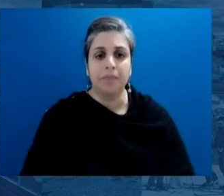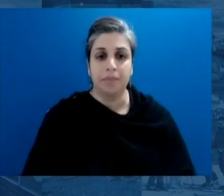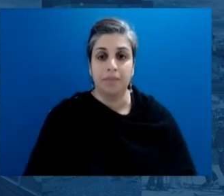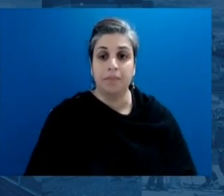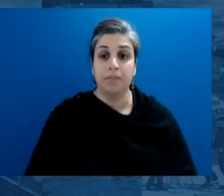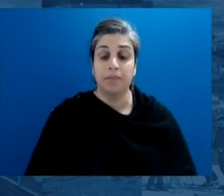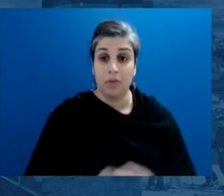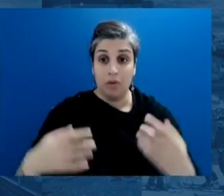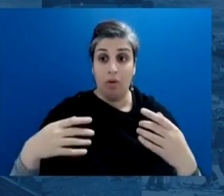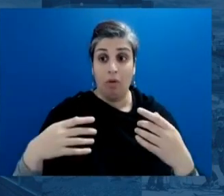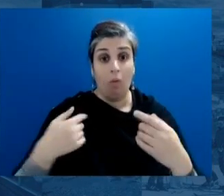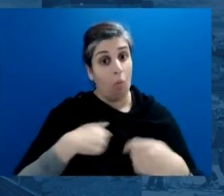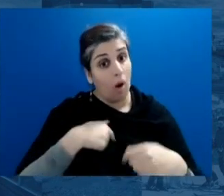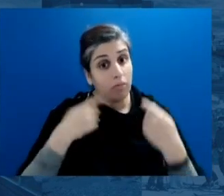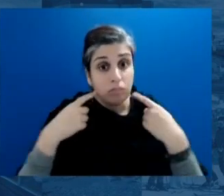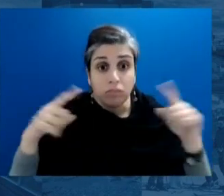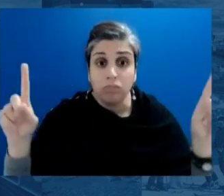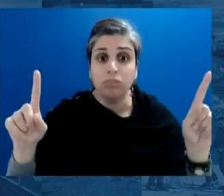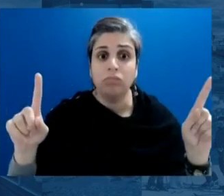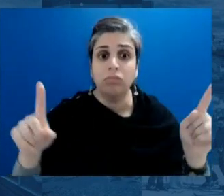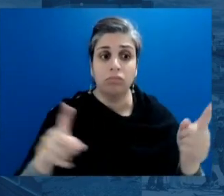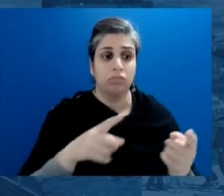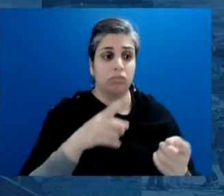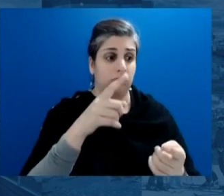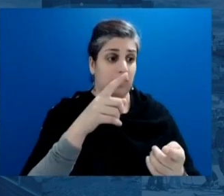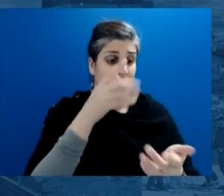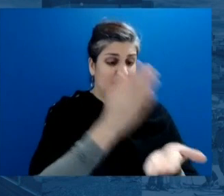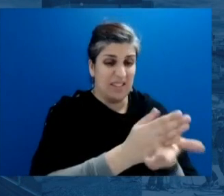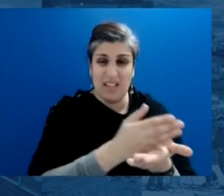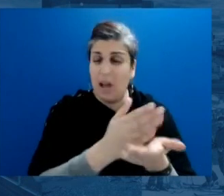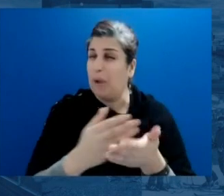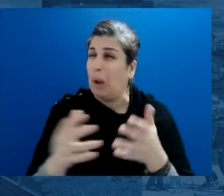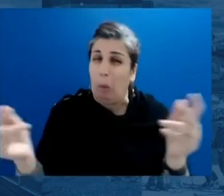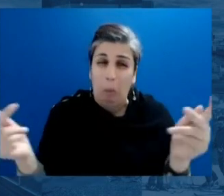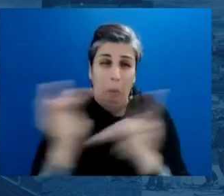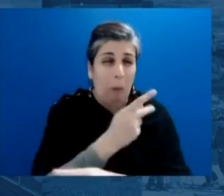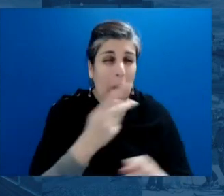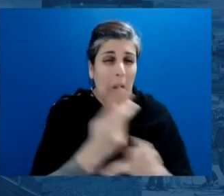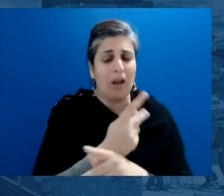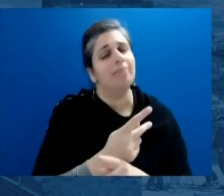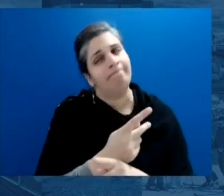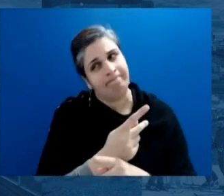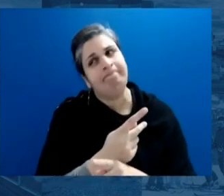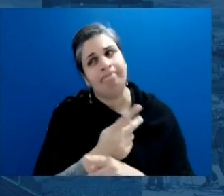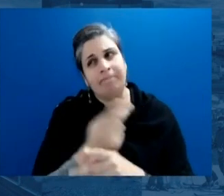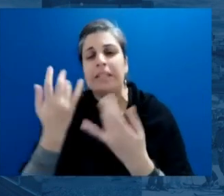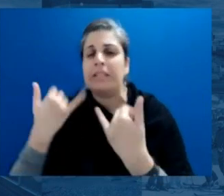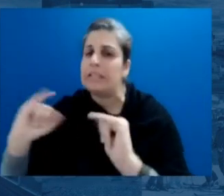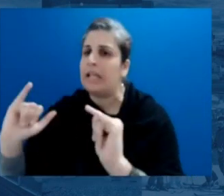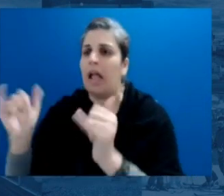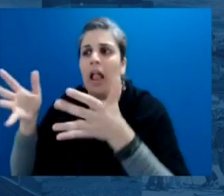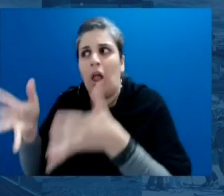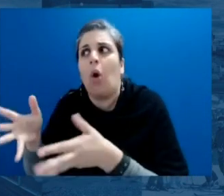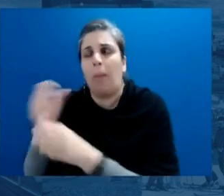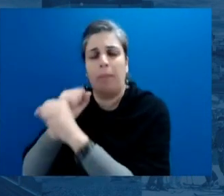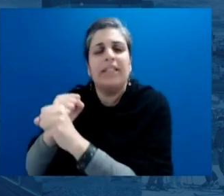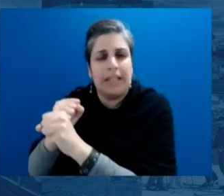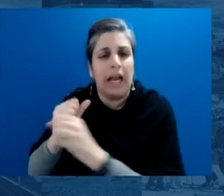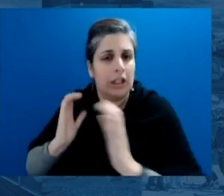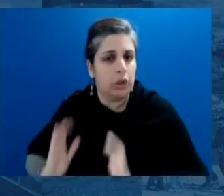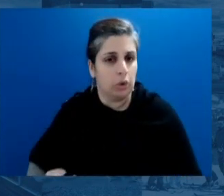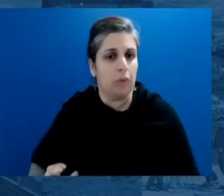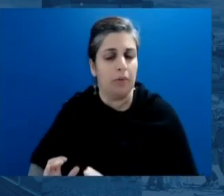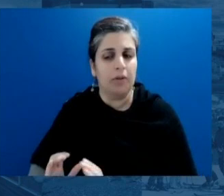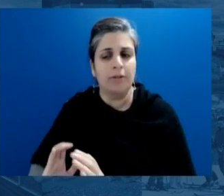been successful in stopping the most egregious and bad actors, there is still more that we can do to protect consumers and small